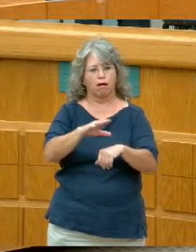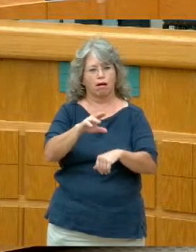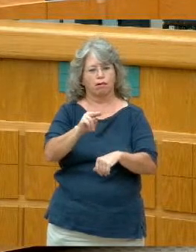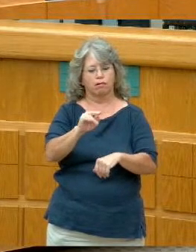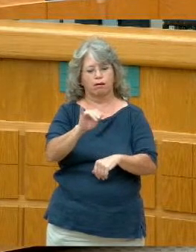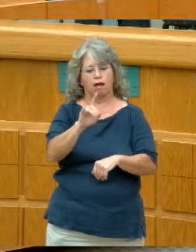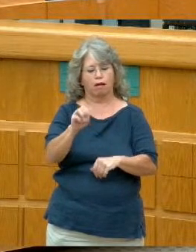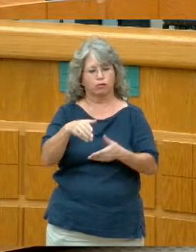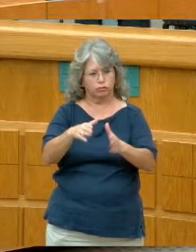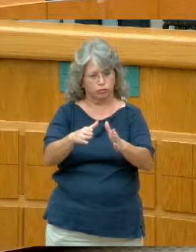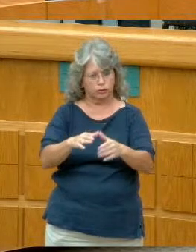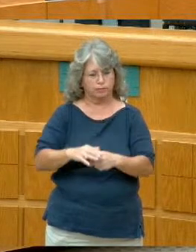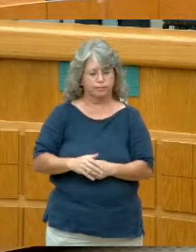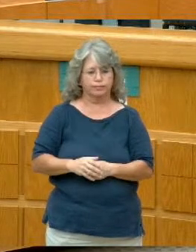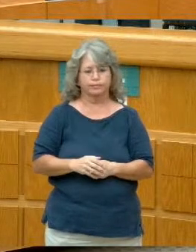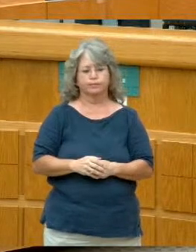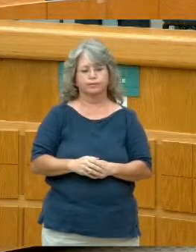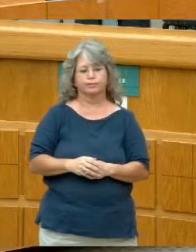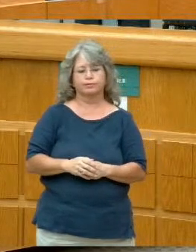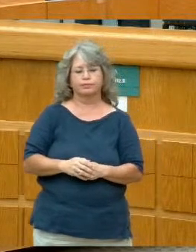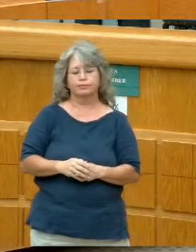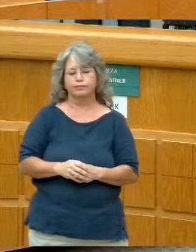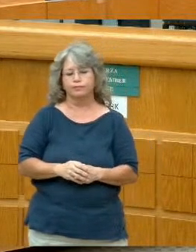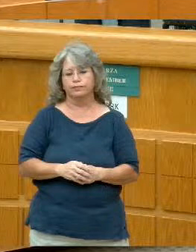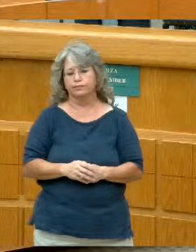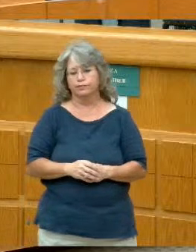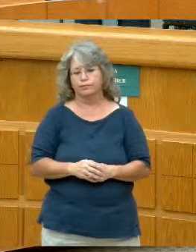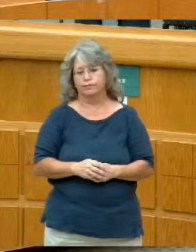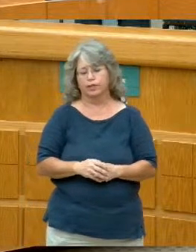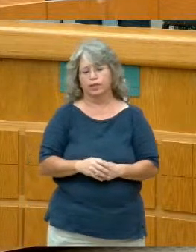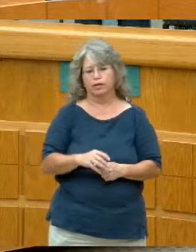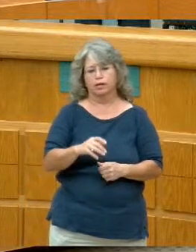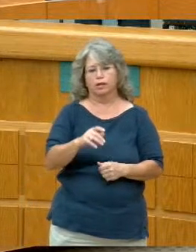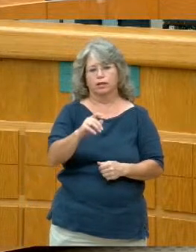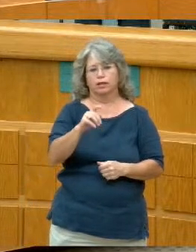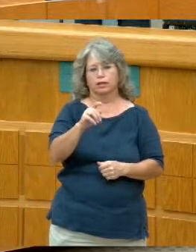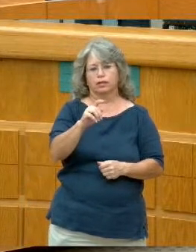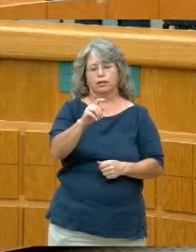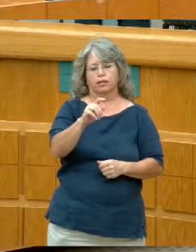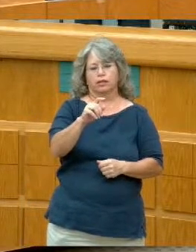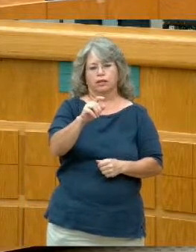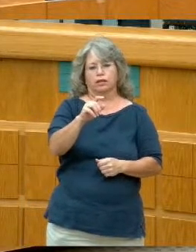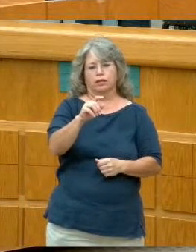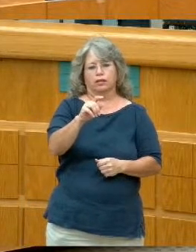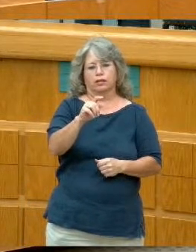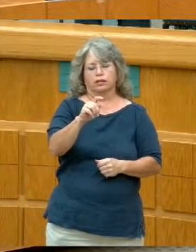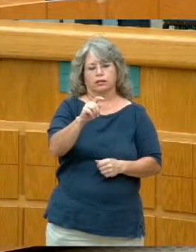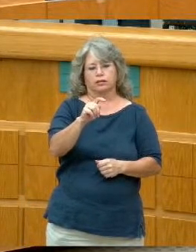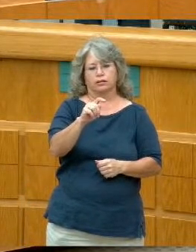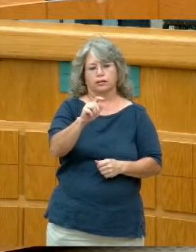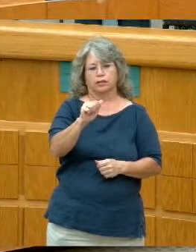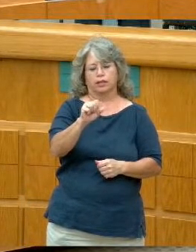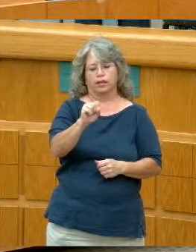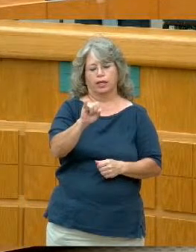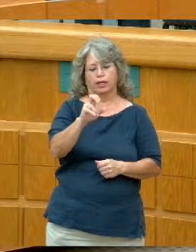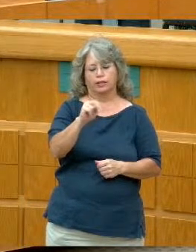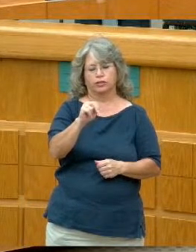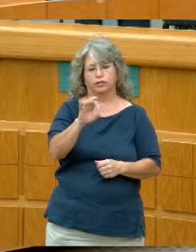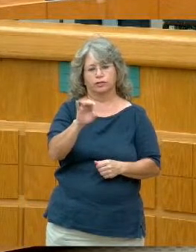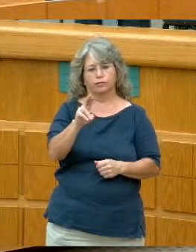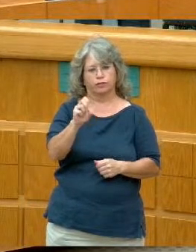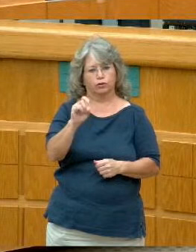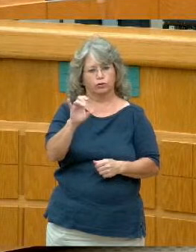Nile. Tuckwan Asian Fusion Bistro, I hope I pronounced that